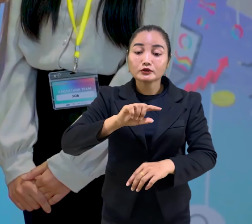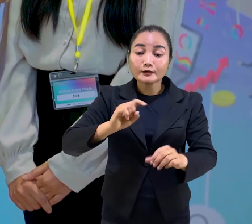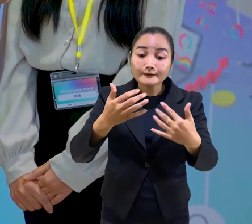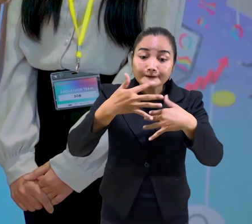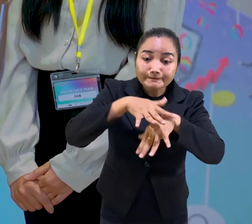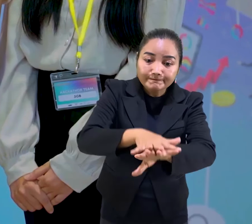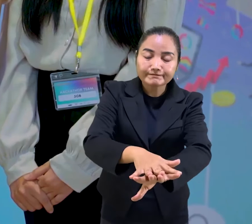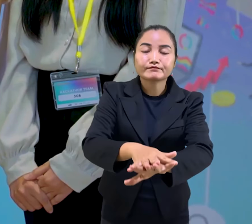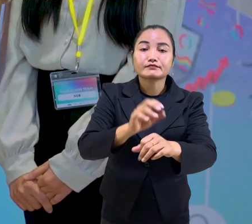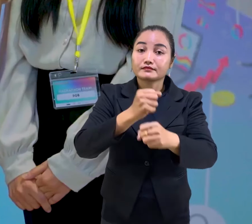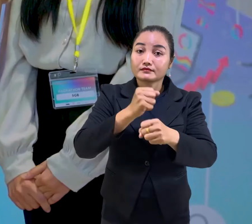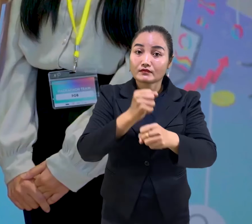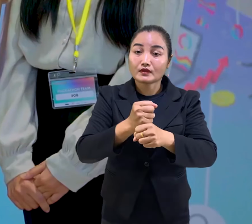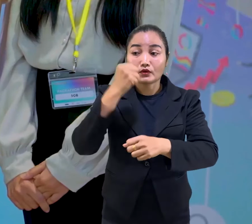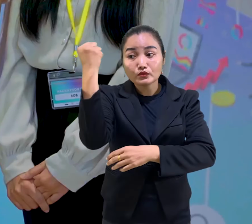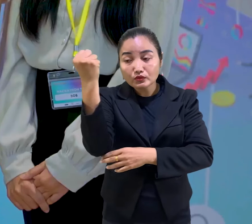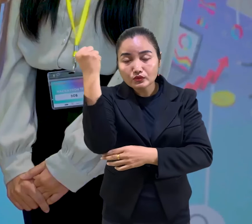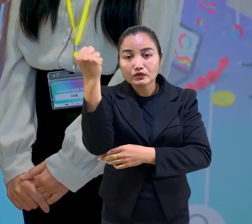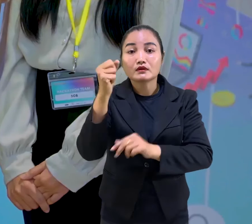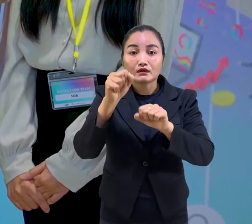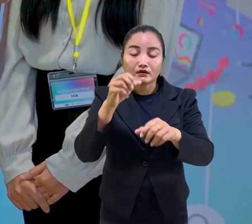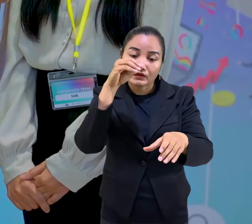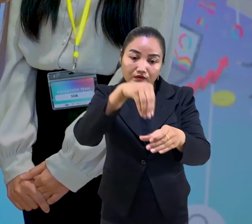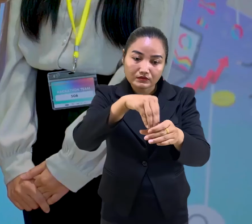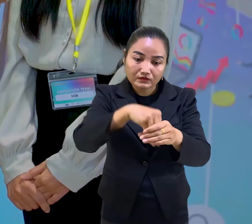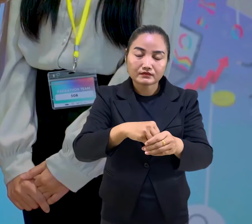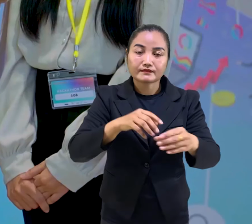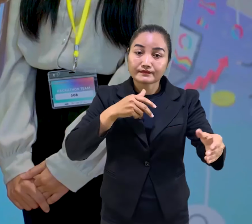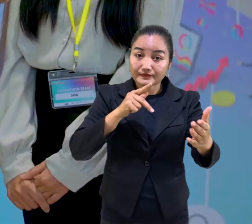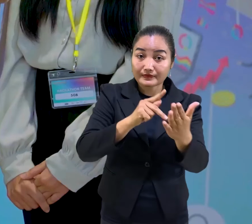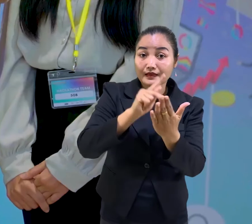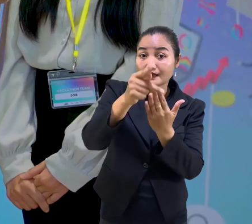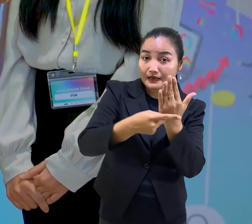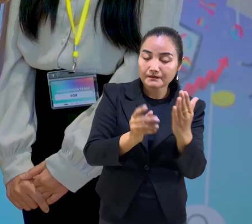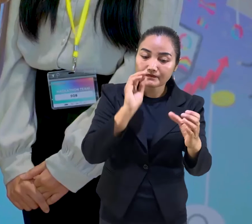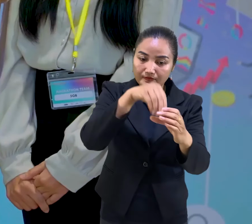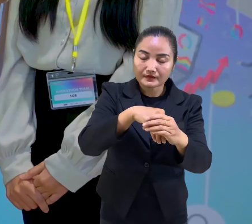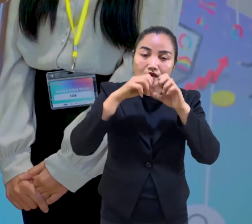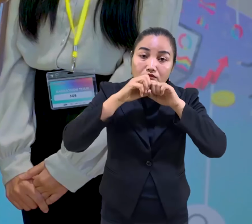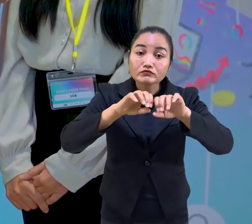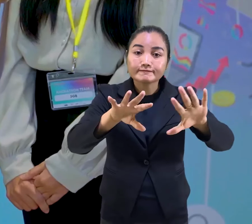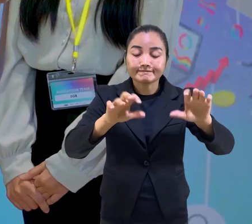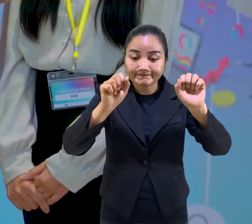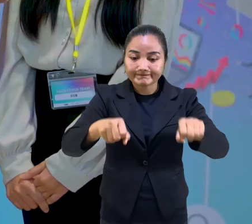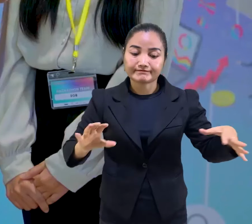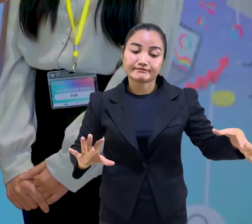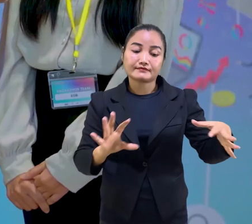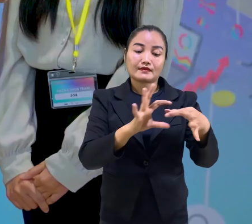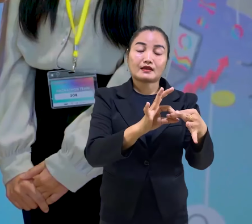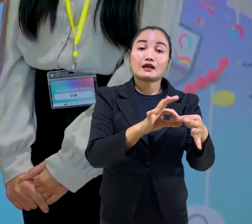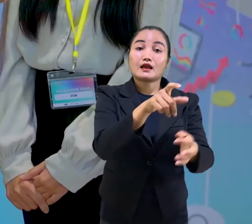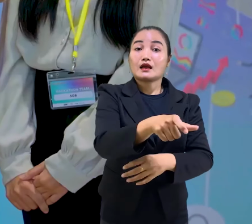talk with them about more of this opportunity, and we integrate it with our app so we can